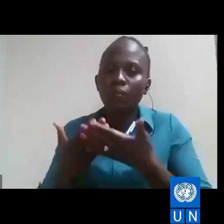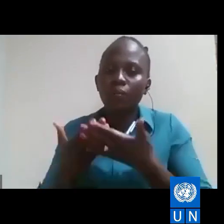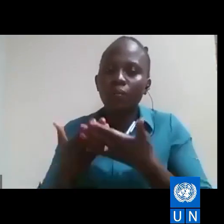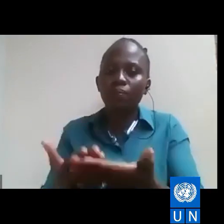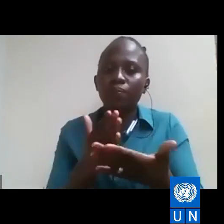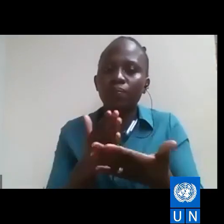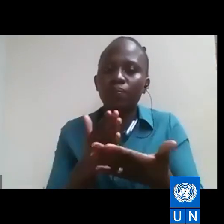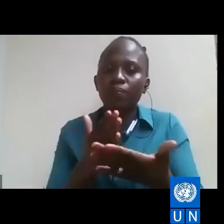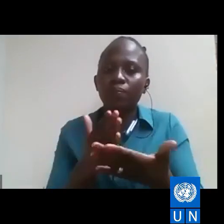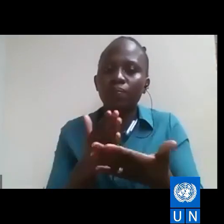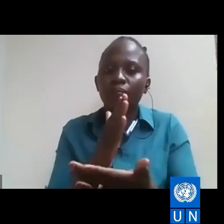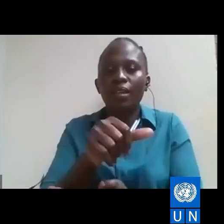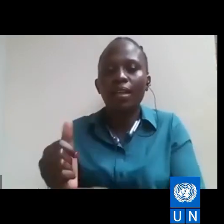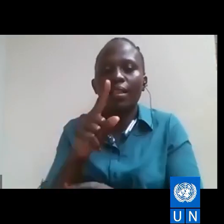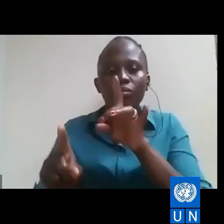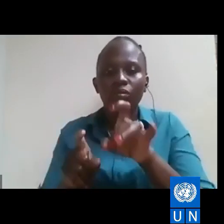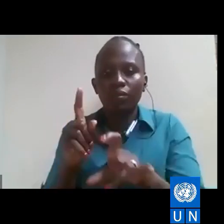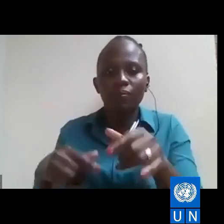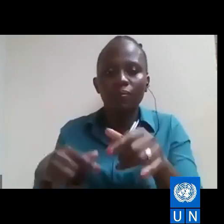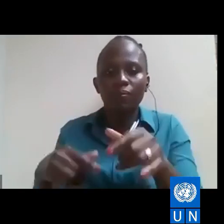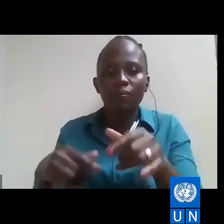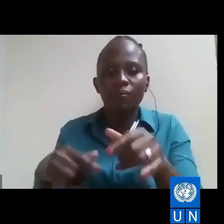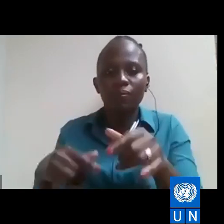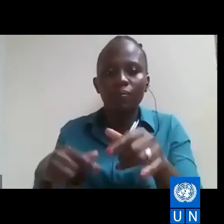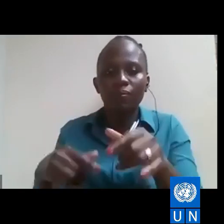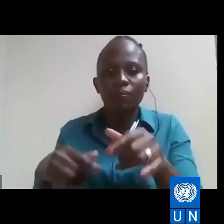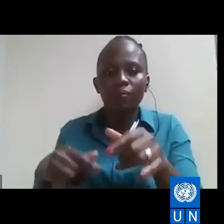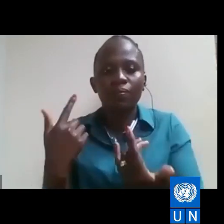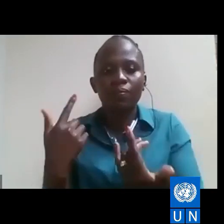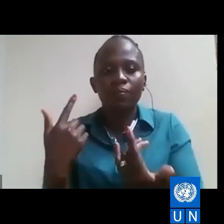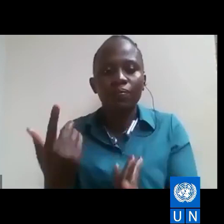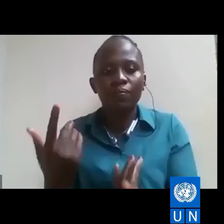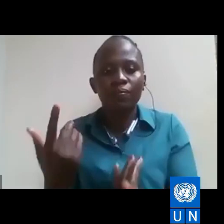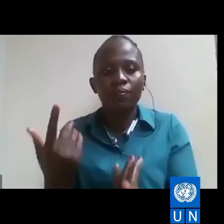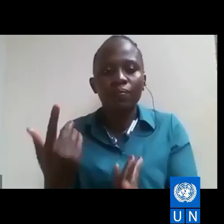facility, or it only has synergies with direct incubators like Stanvik